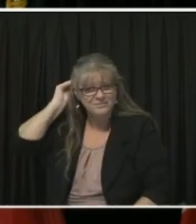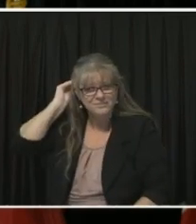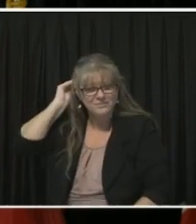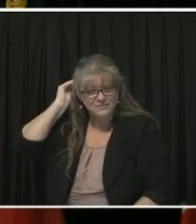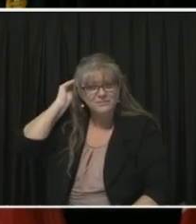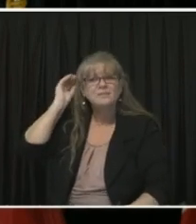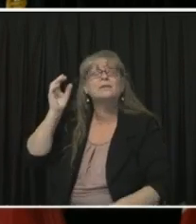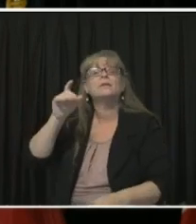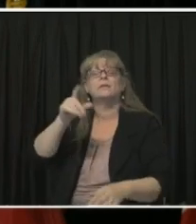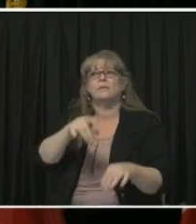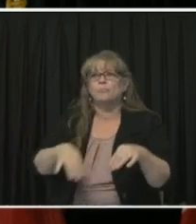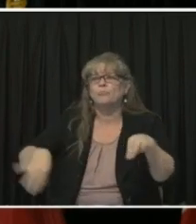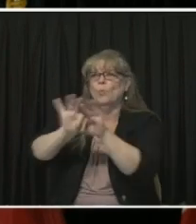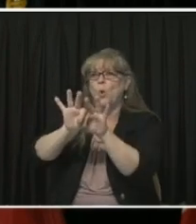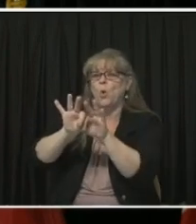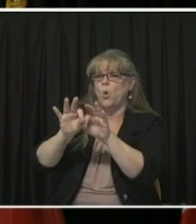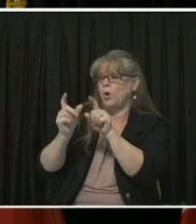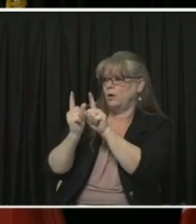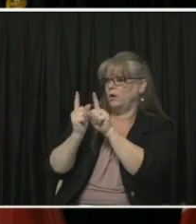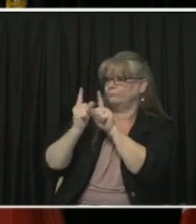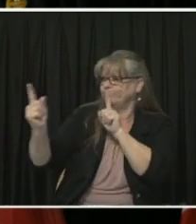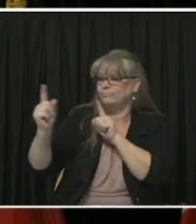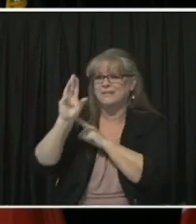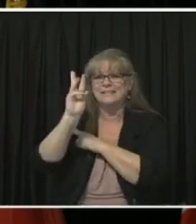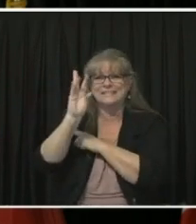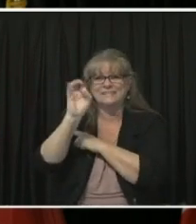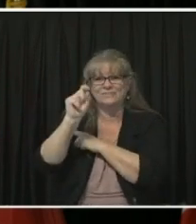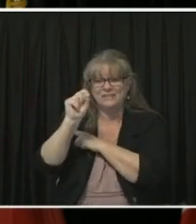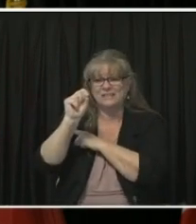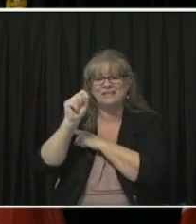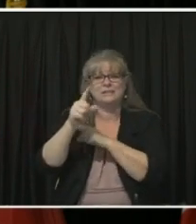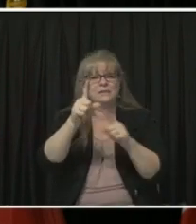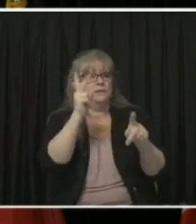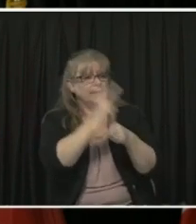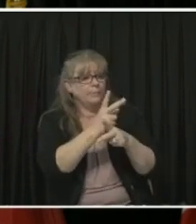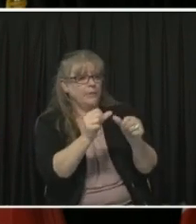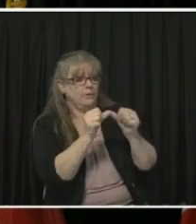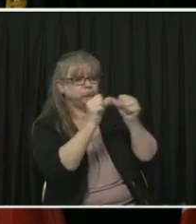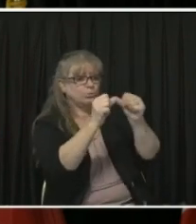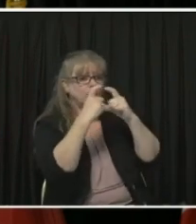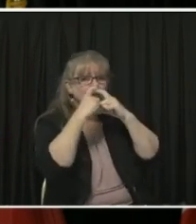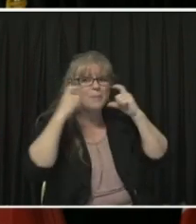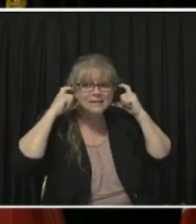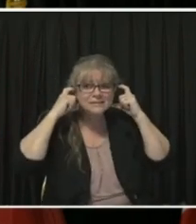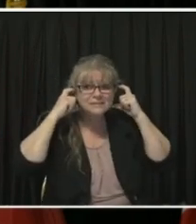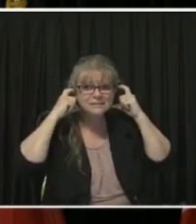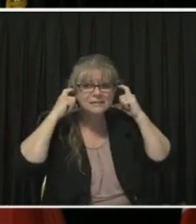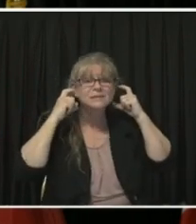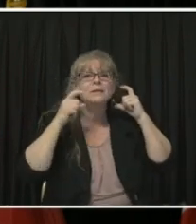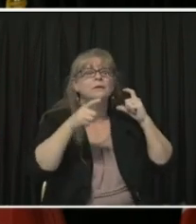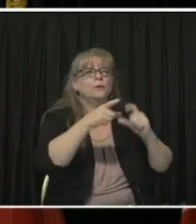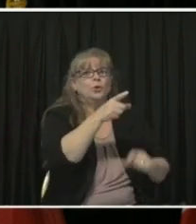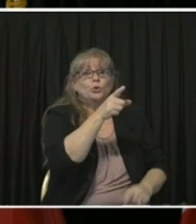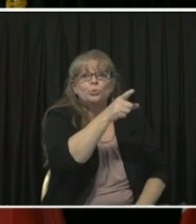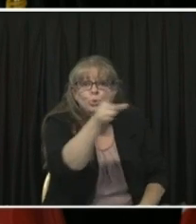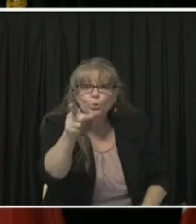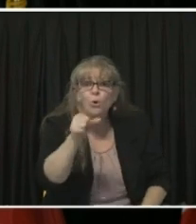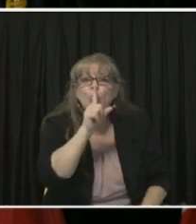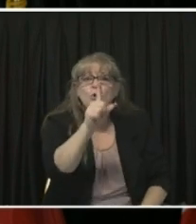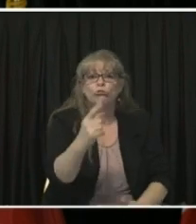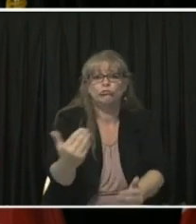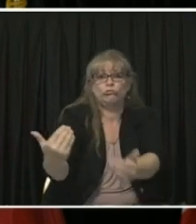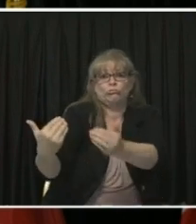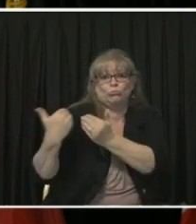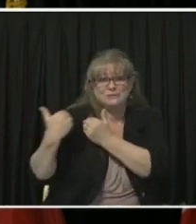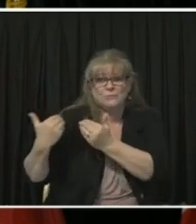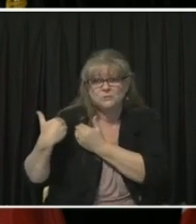interactions, wearing masks when you're in public, simple common sense things that are in your hands to see how this, our success in